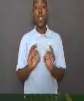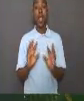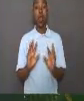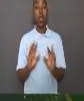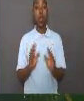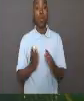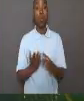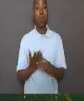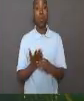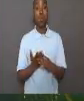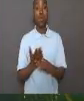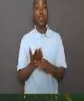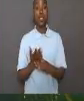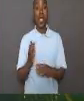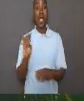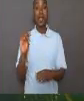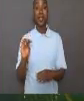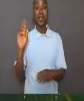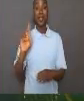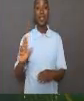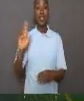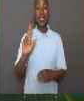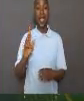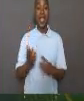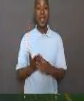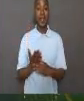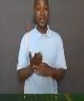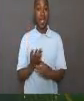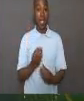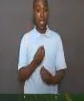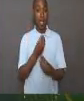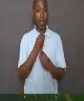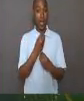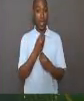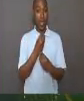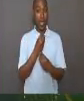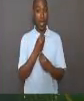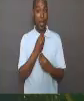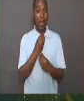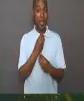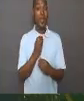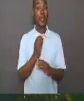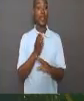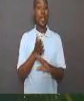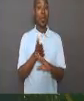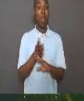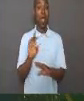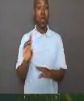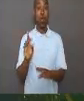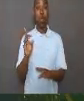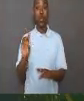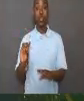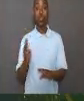raw meat that contains a young tapeworm. The two